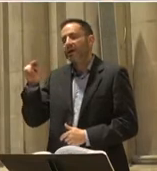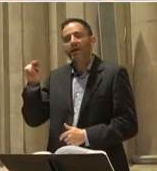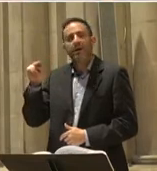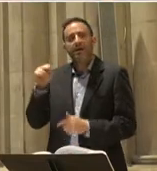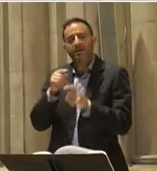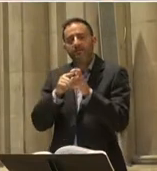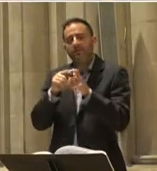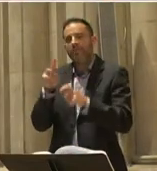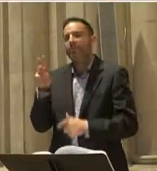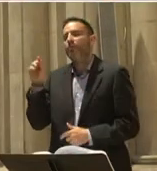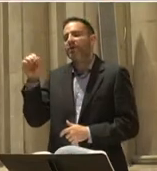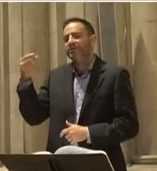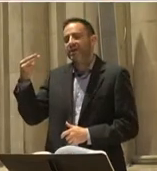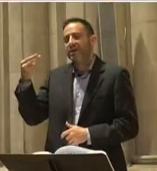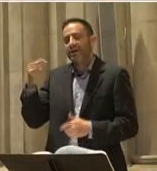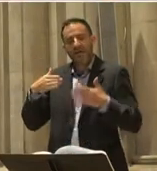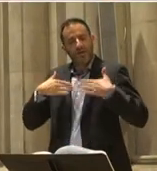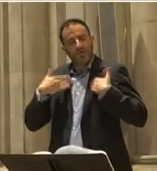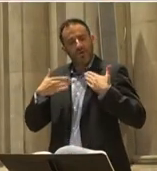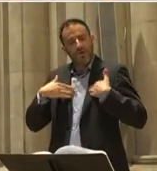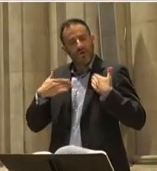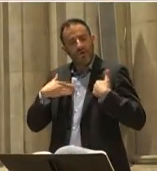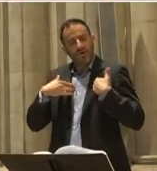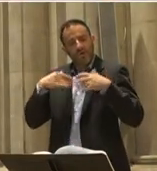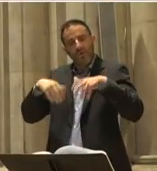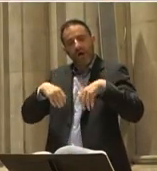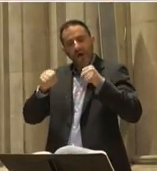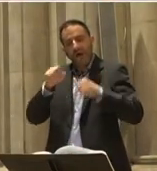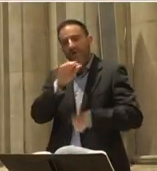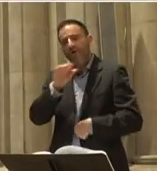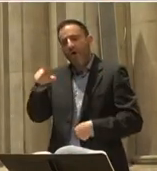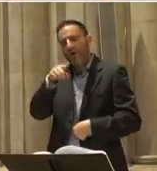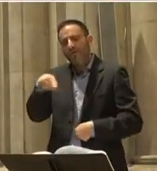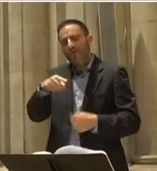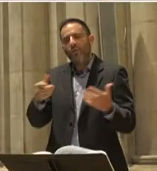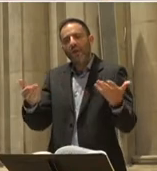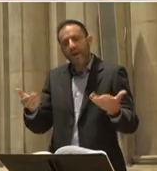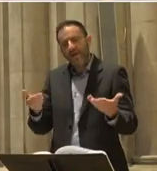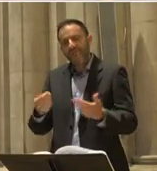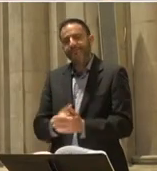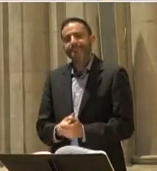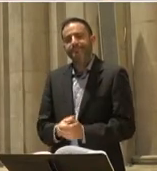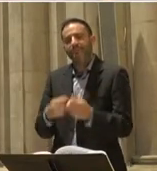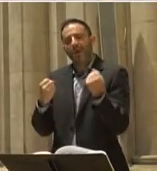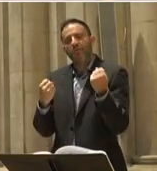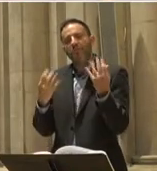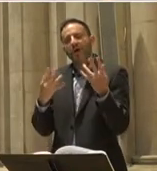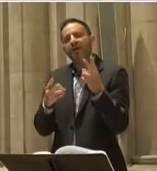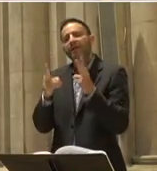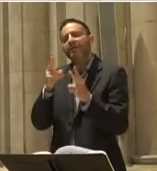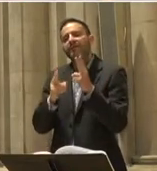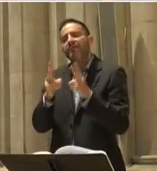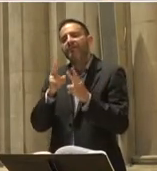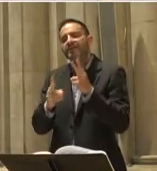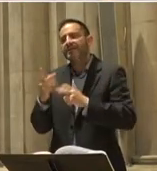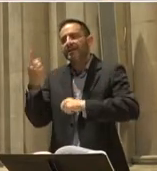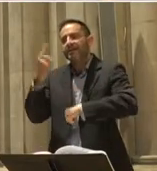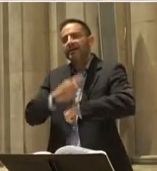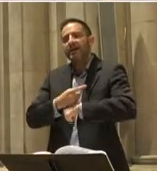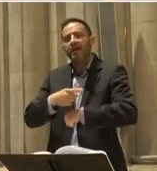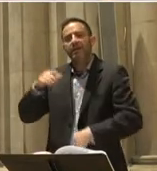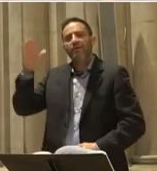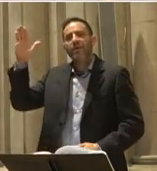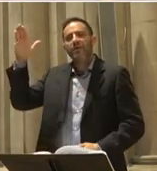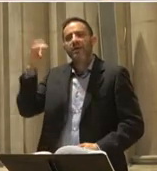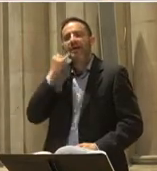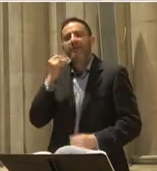of Washington, it's a joy to have all of you here with us. How many of you are visiting the cathedral today? Raise your hand if